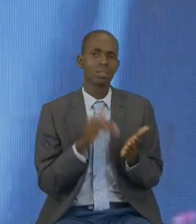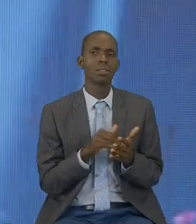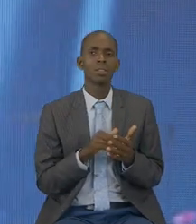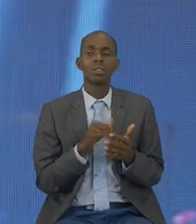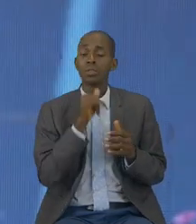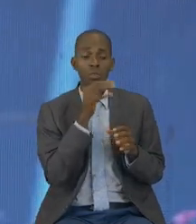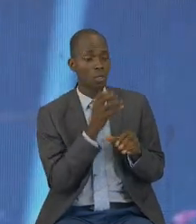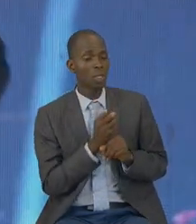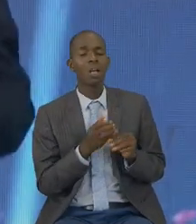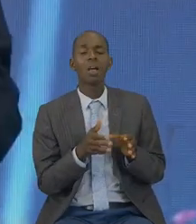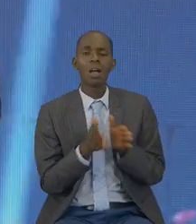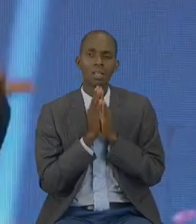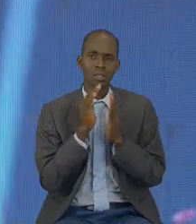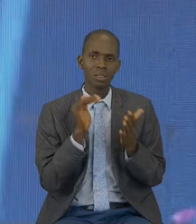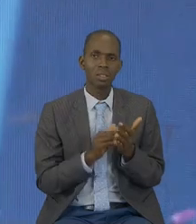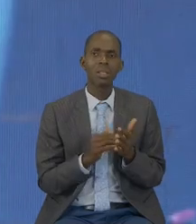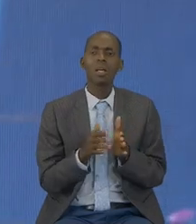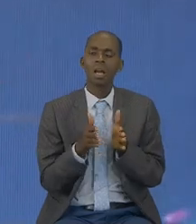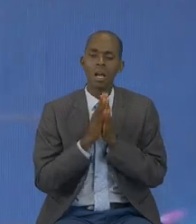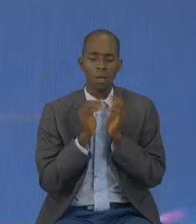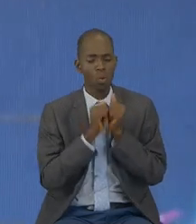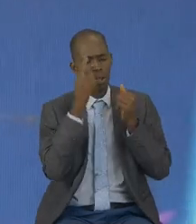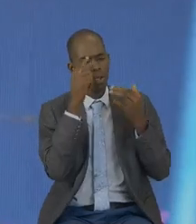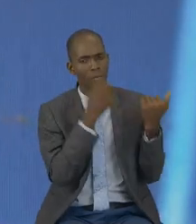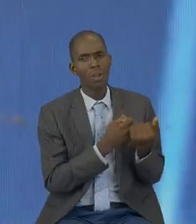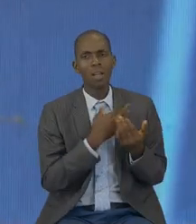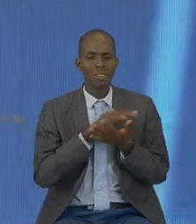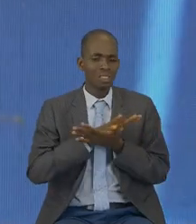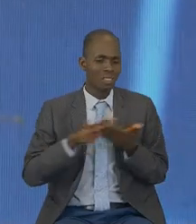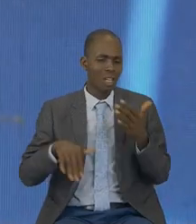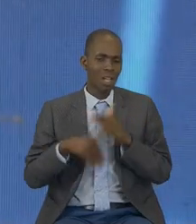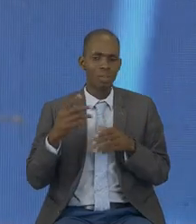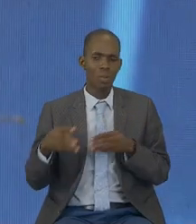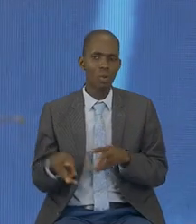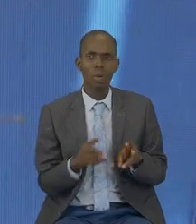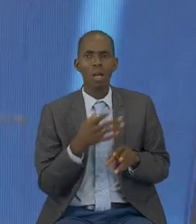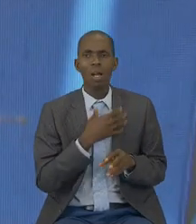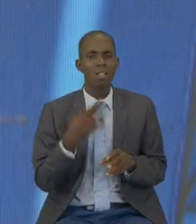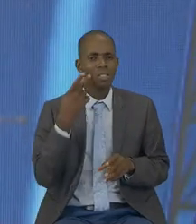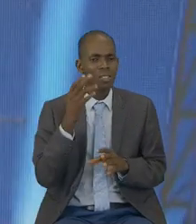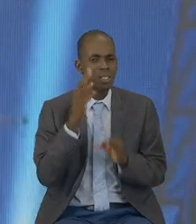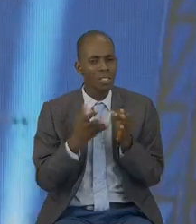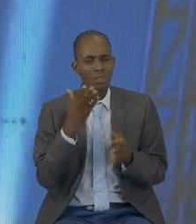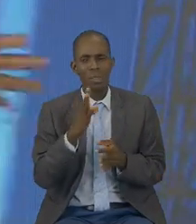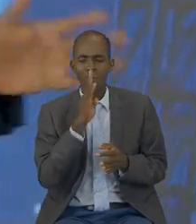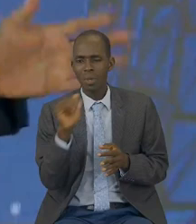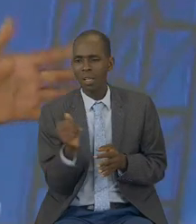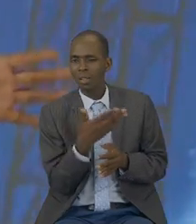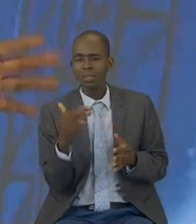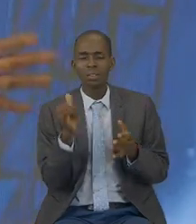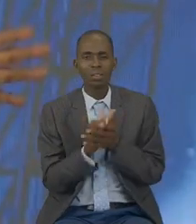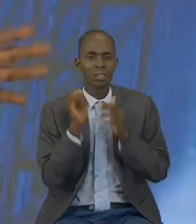been done. Ask again. Ask with faith and clear the way and see if there is anything that